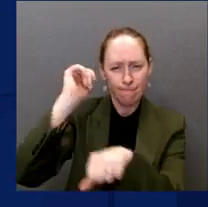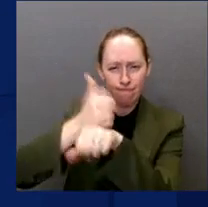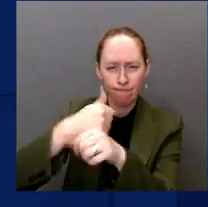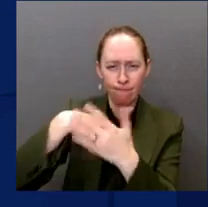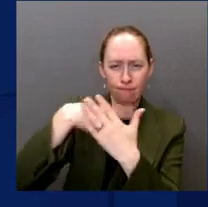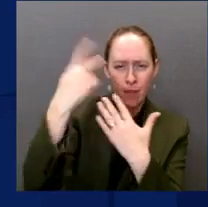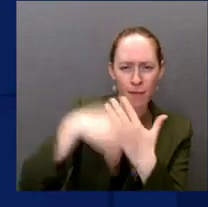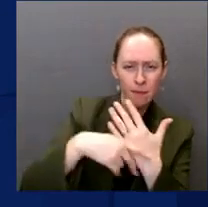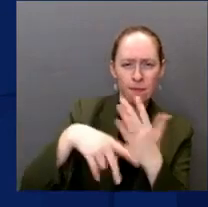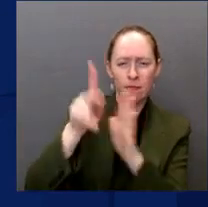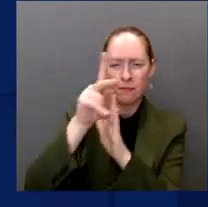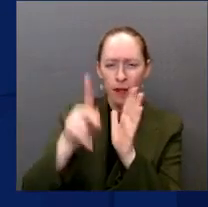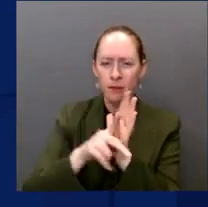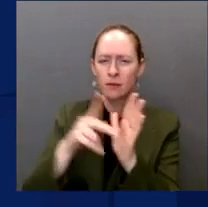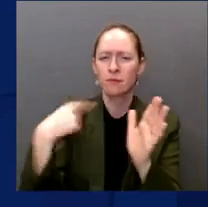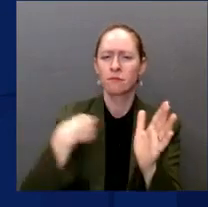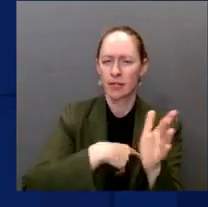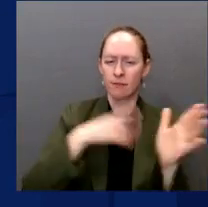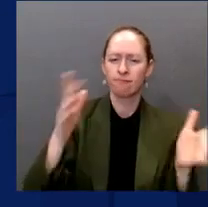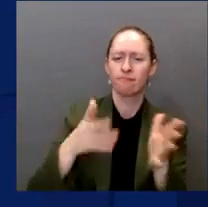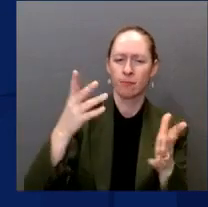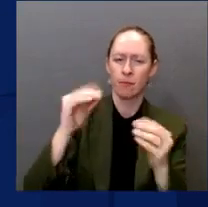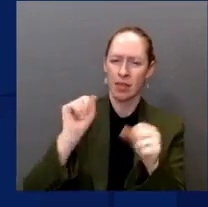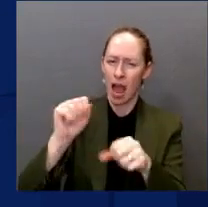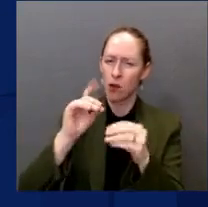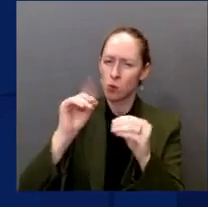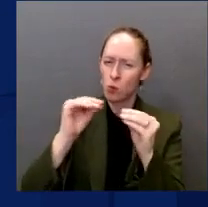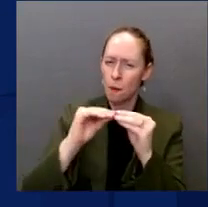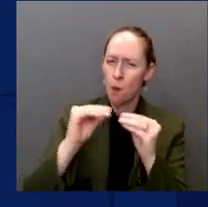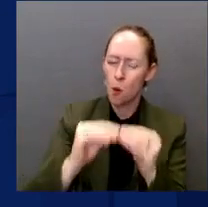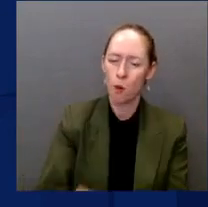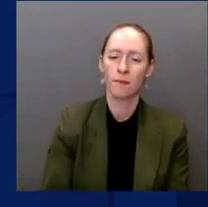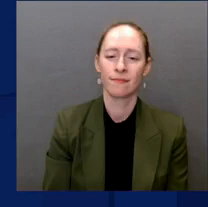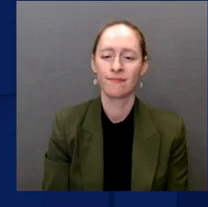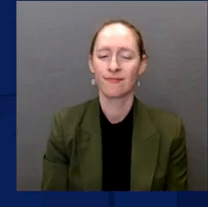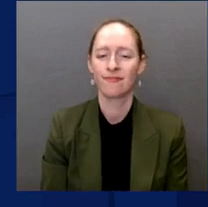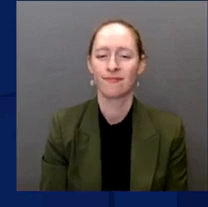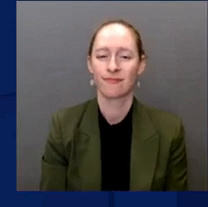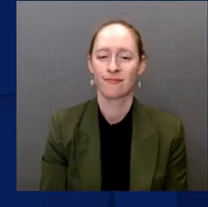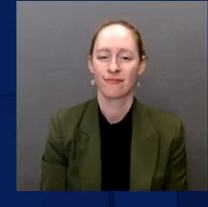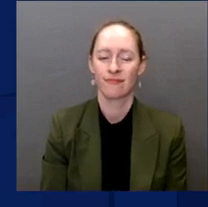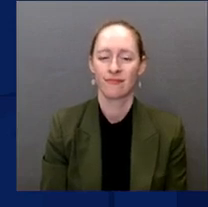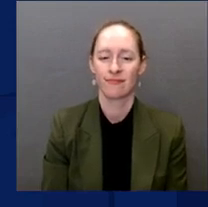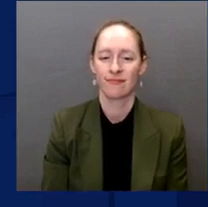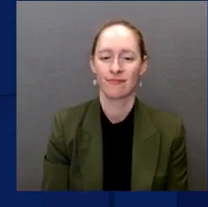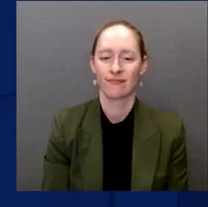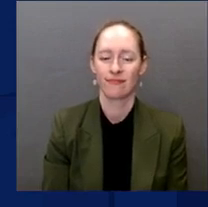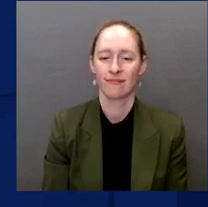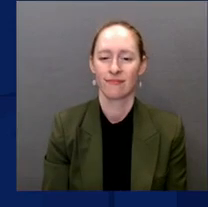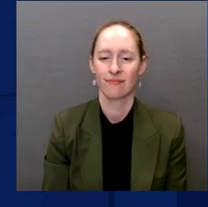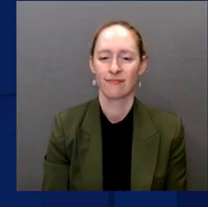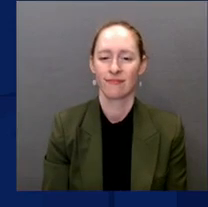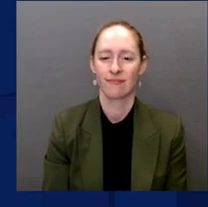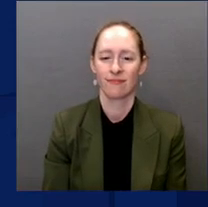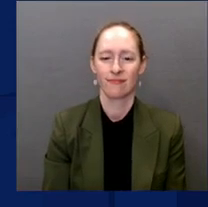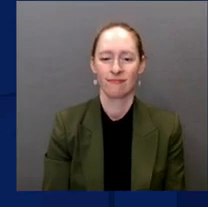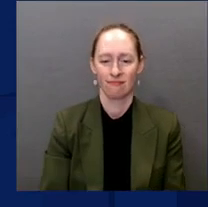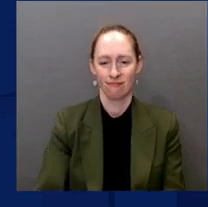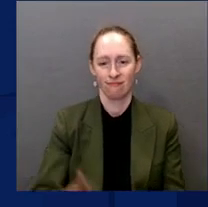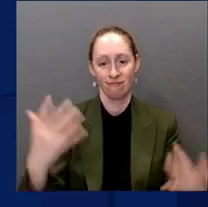to harness our greatest resource, our fellow Americans. Everyone has an important role to